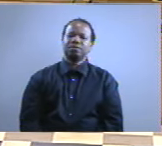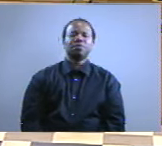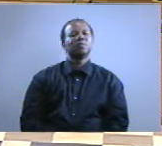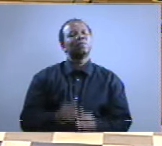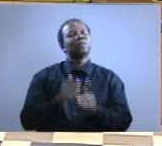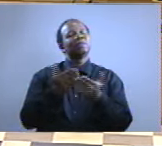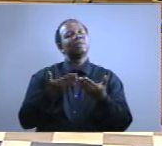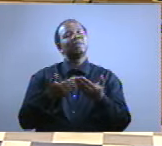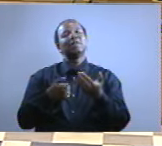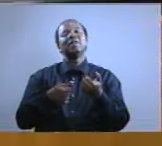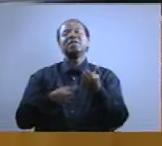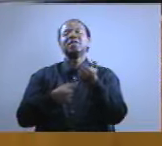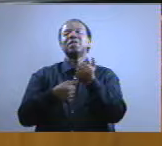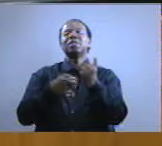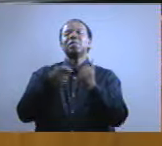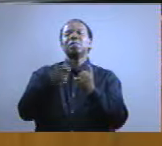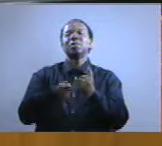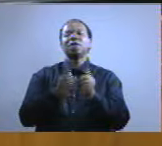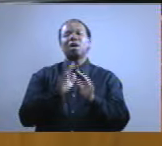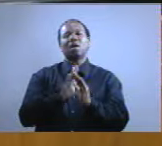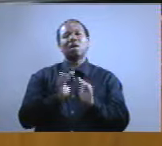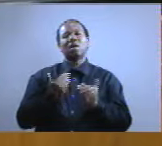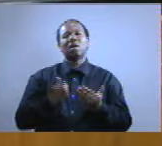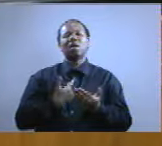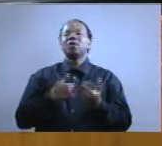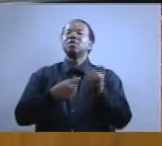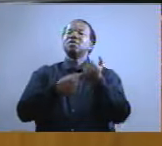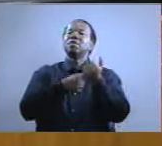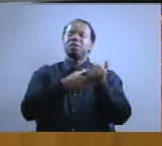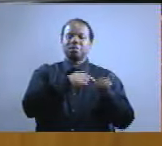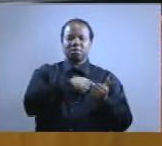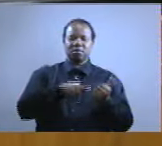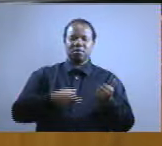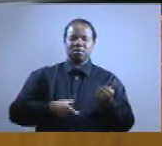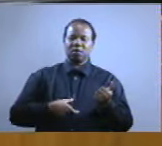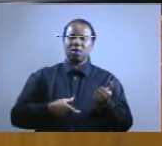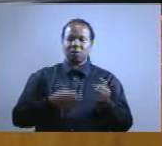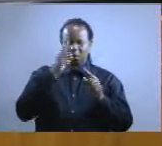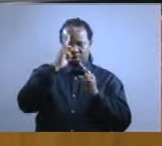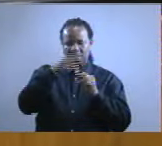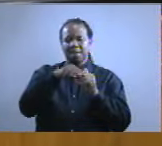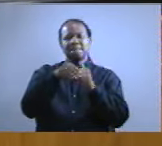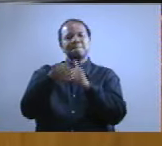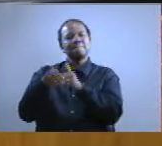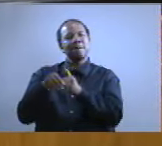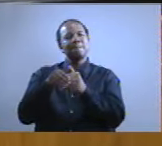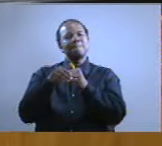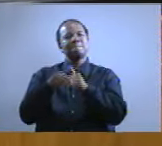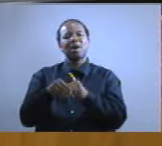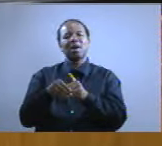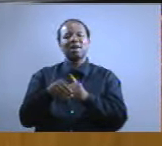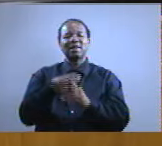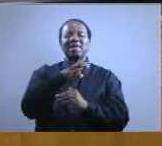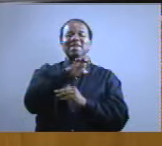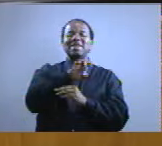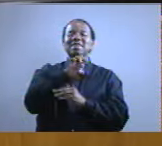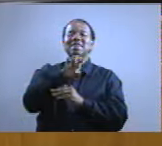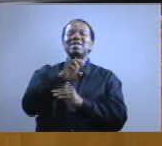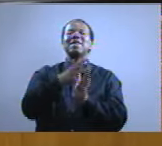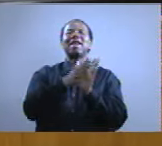Honourable Deputy Speaker, Honourable Deputy President, Honourable Members, the Employment Equity Act came